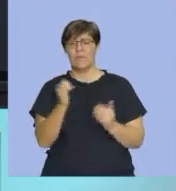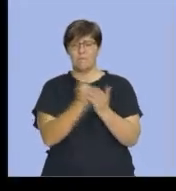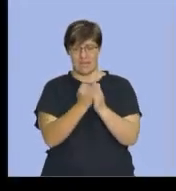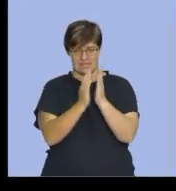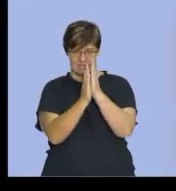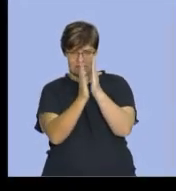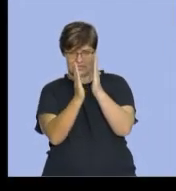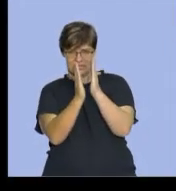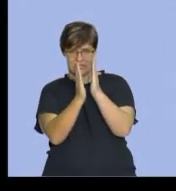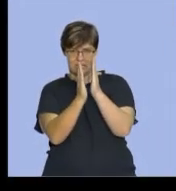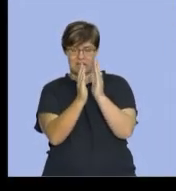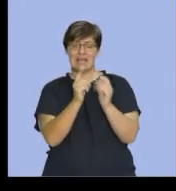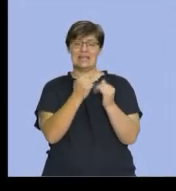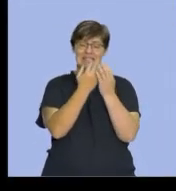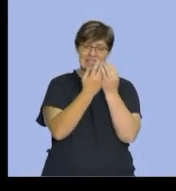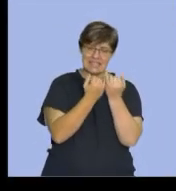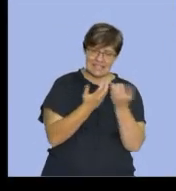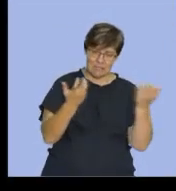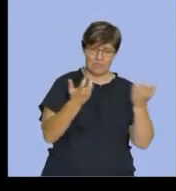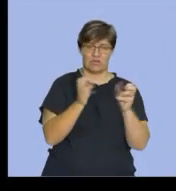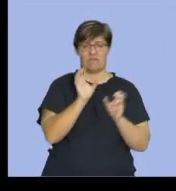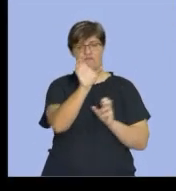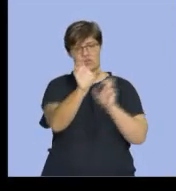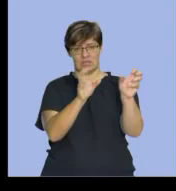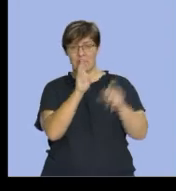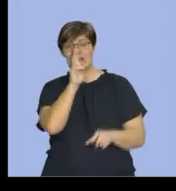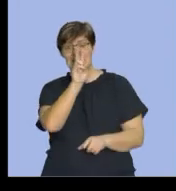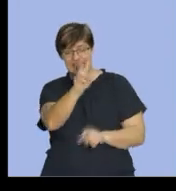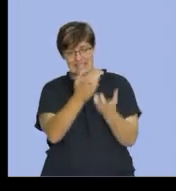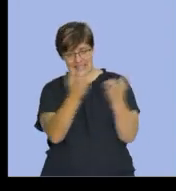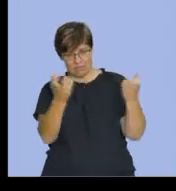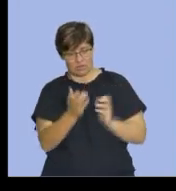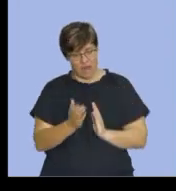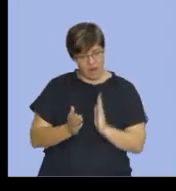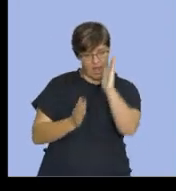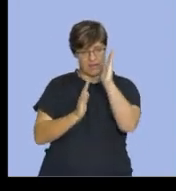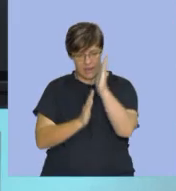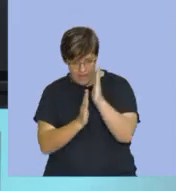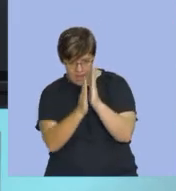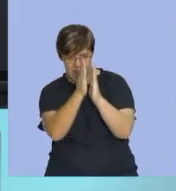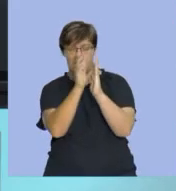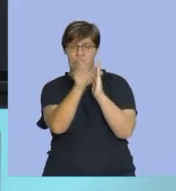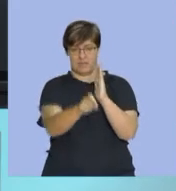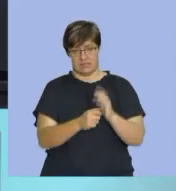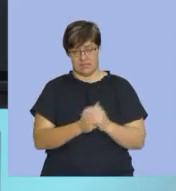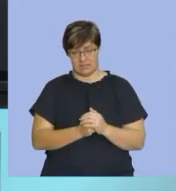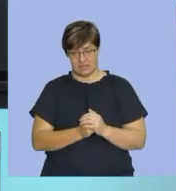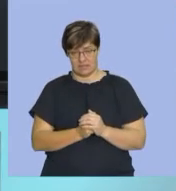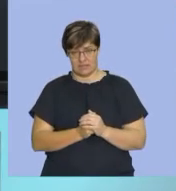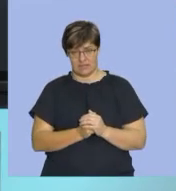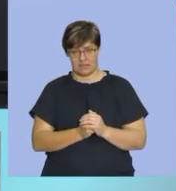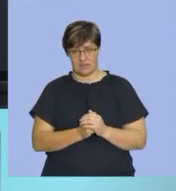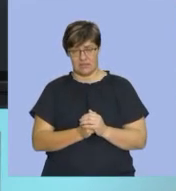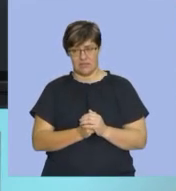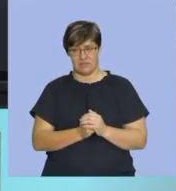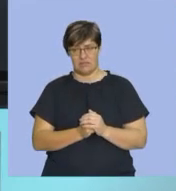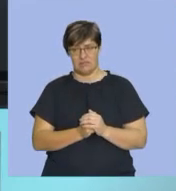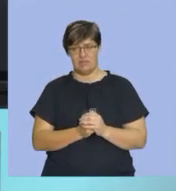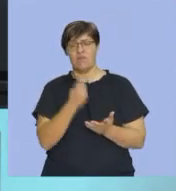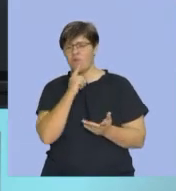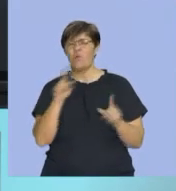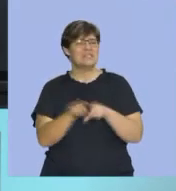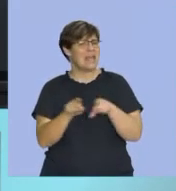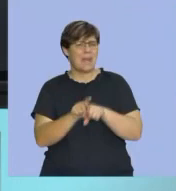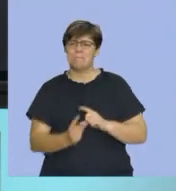You must draw them as two separate forces. I must see them separately, okay? I know